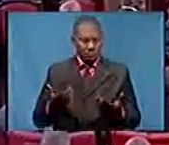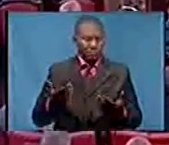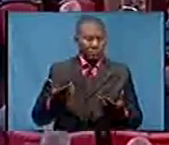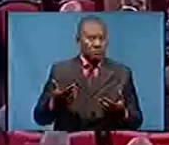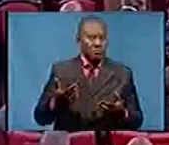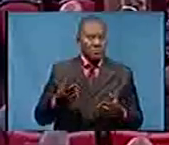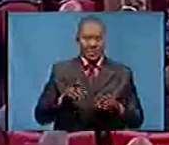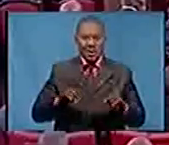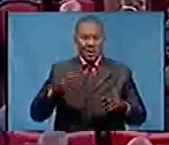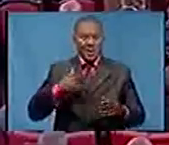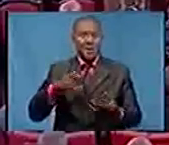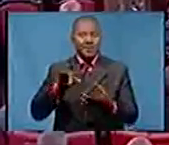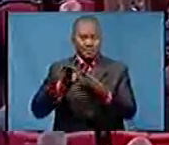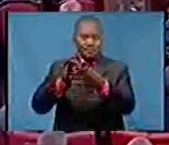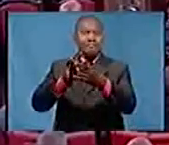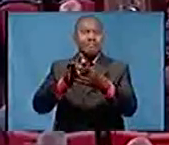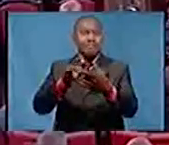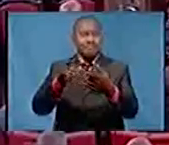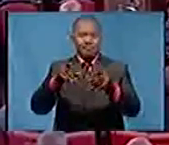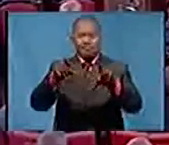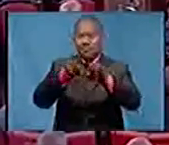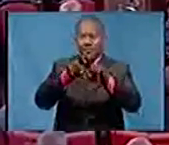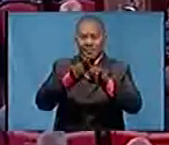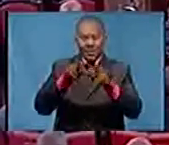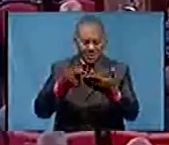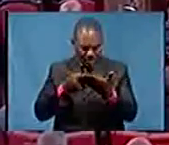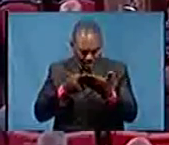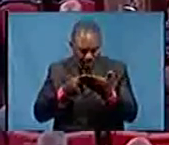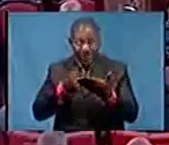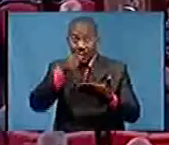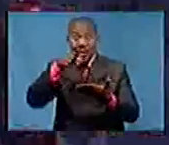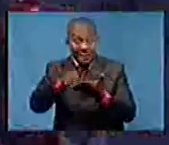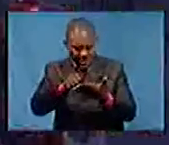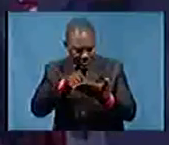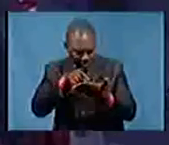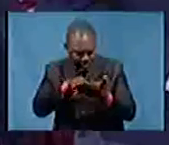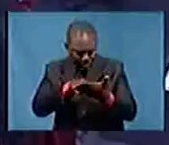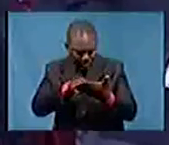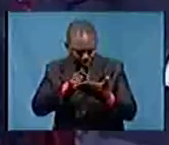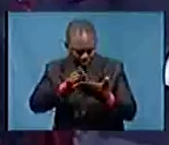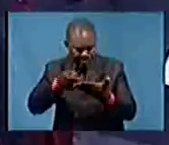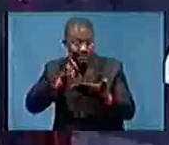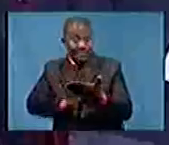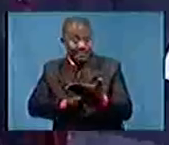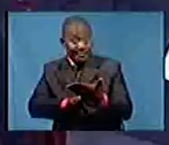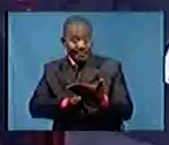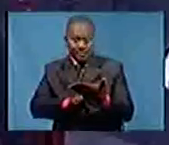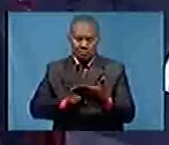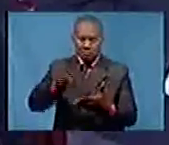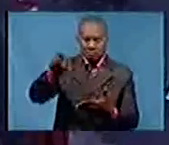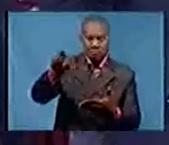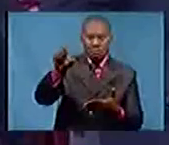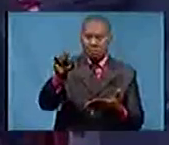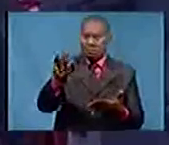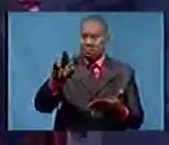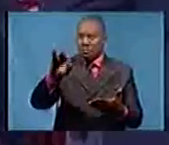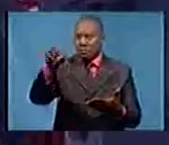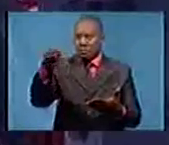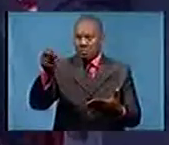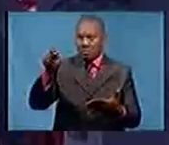agree with you. I looked at the summons where it is recorded that Sir John defends on Justice